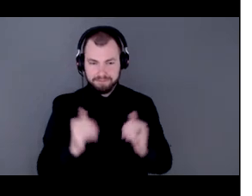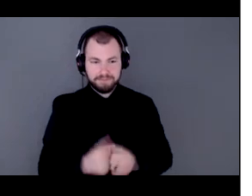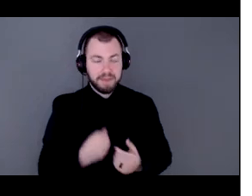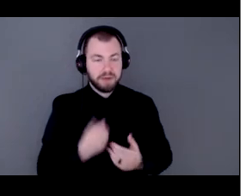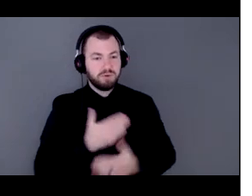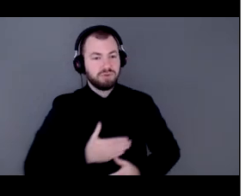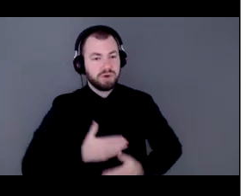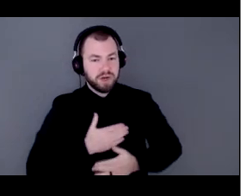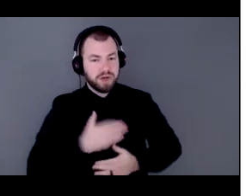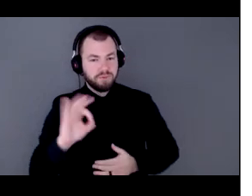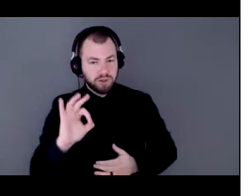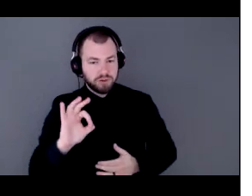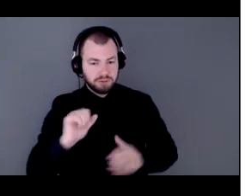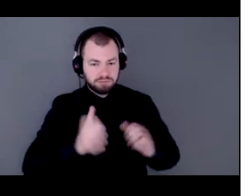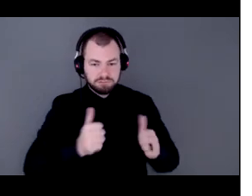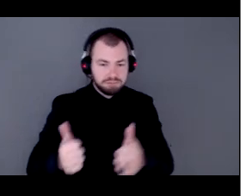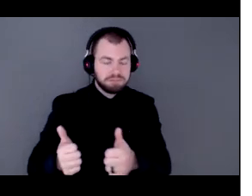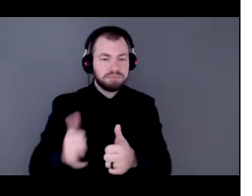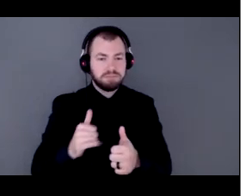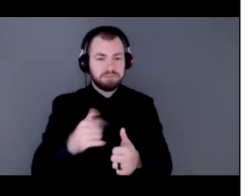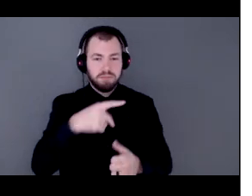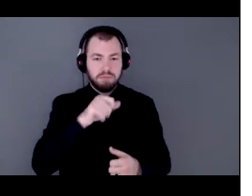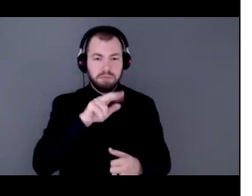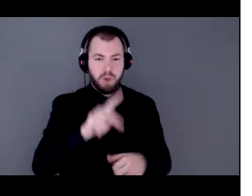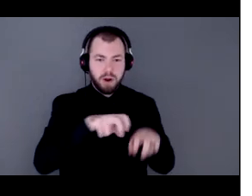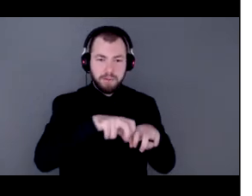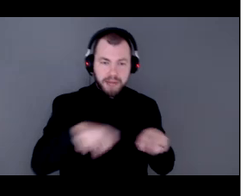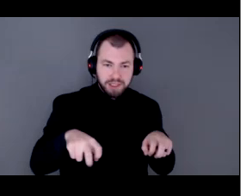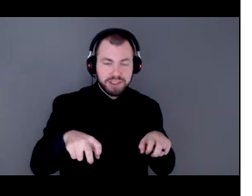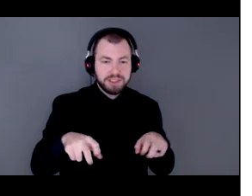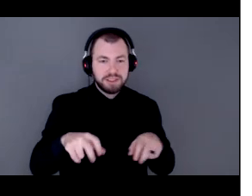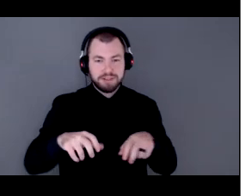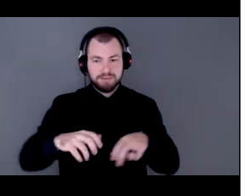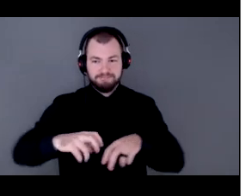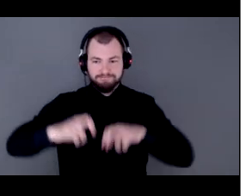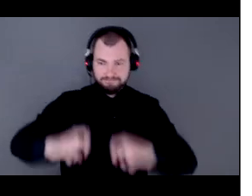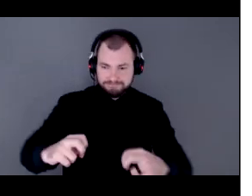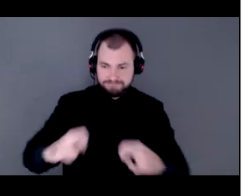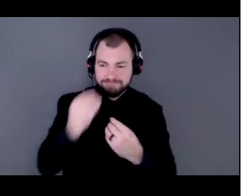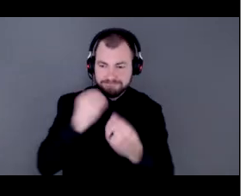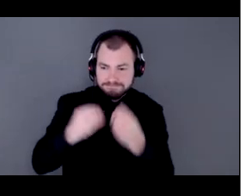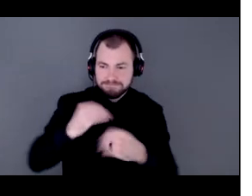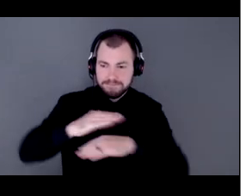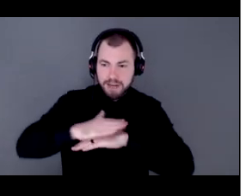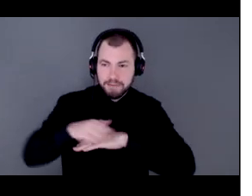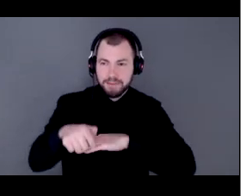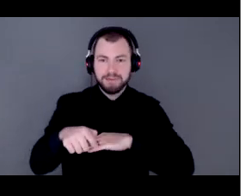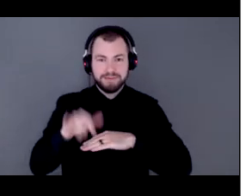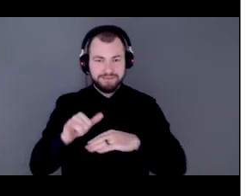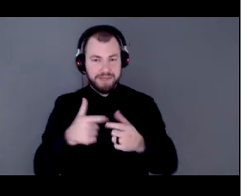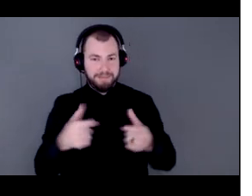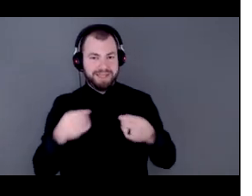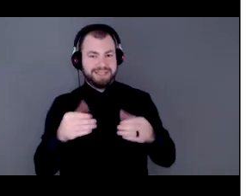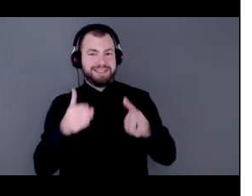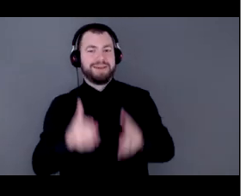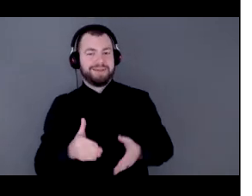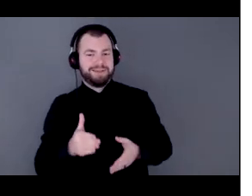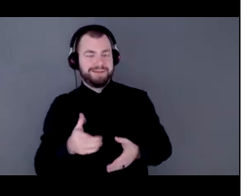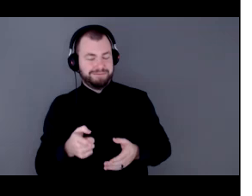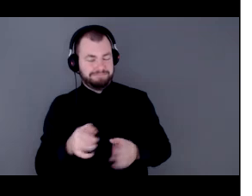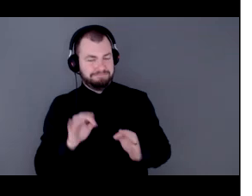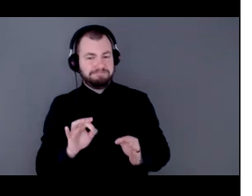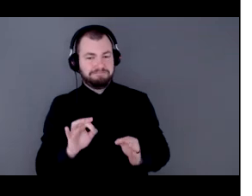in particular park benches and picnic tables. Those have been big sellers for us. And they continue to be